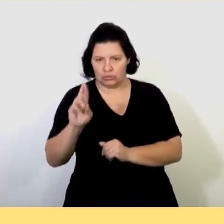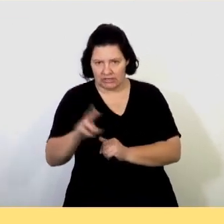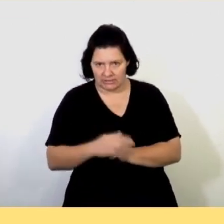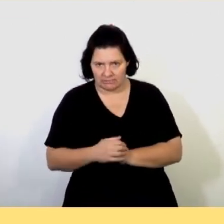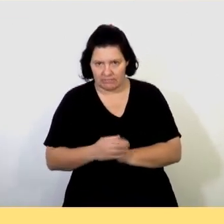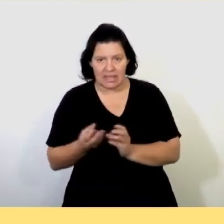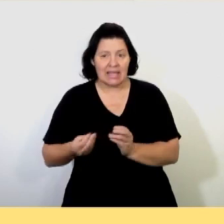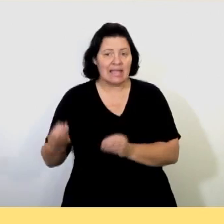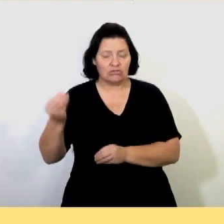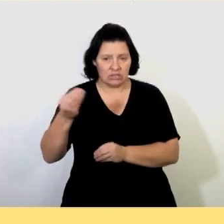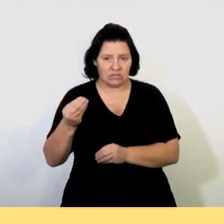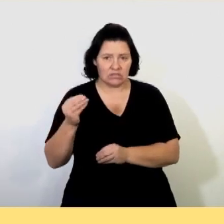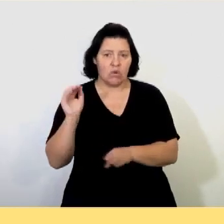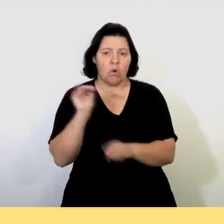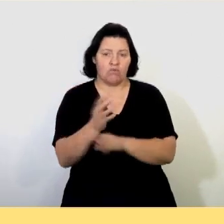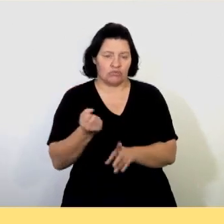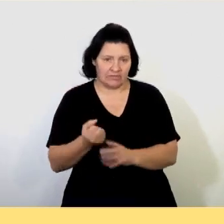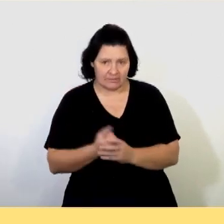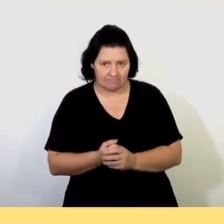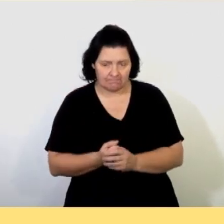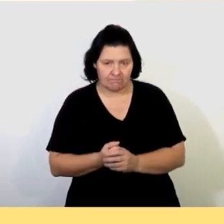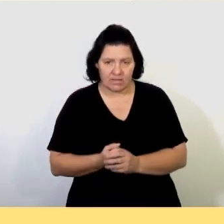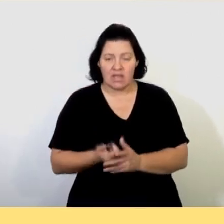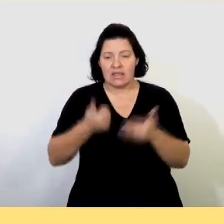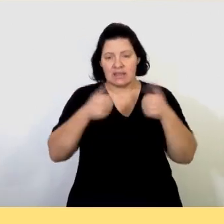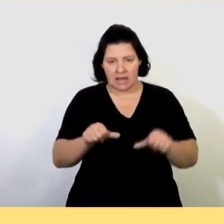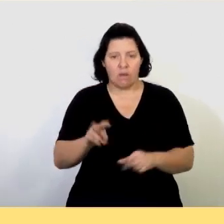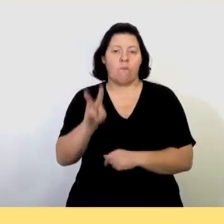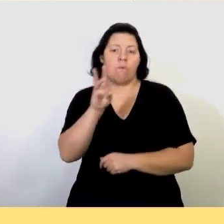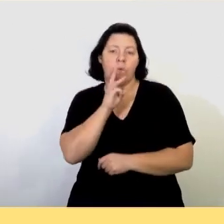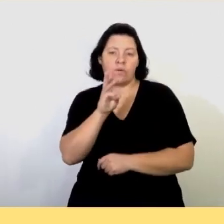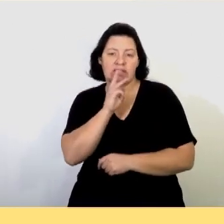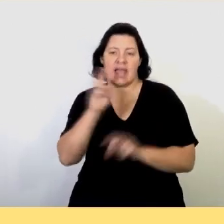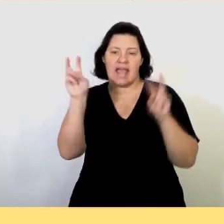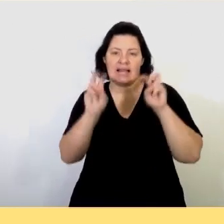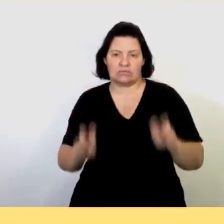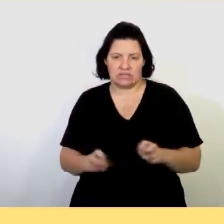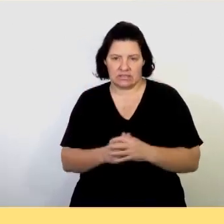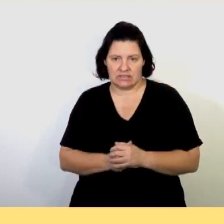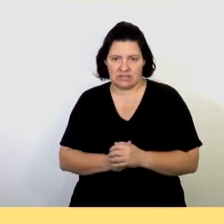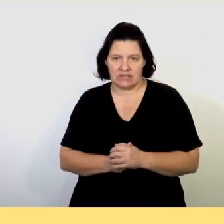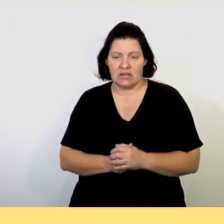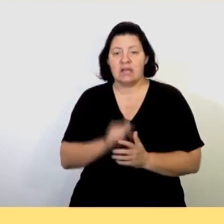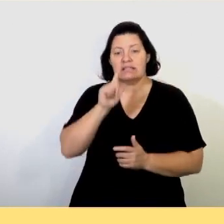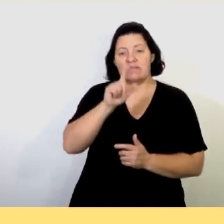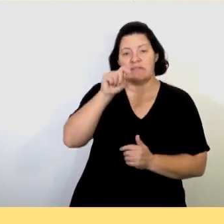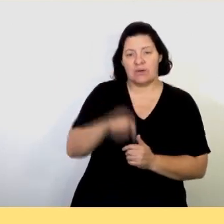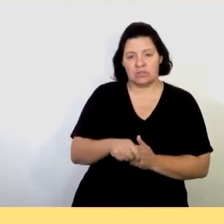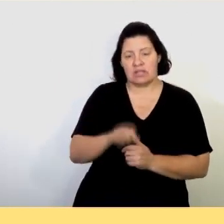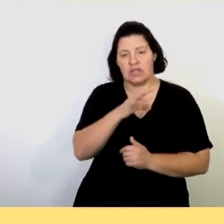202. Interest on overdraft. The next one is water and electricity,